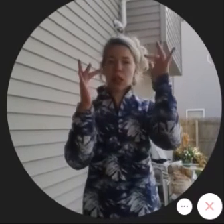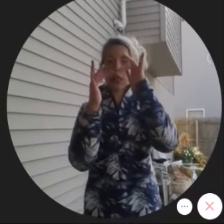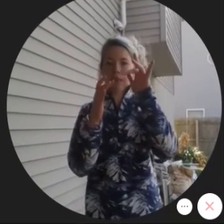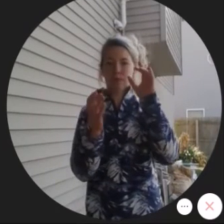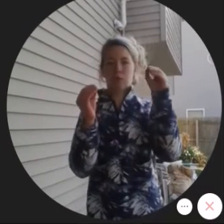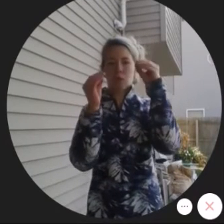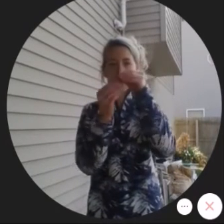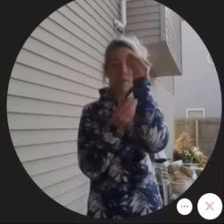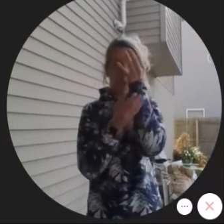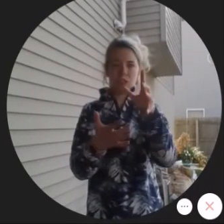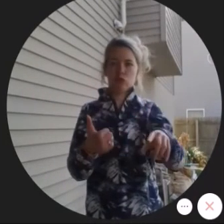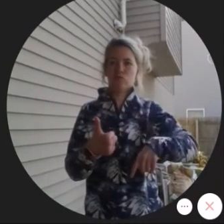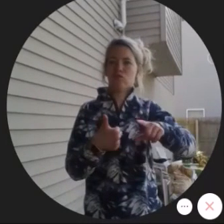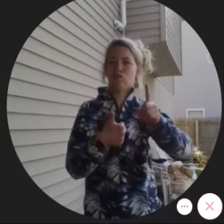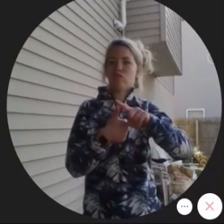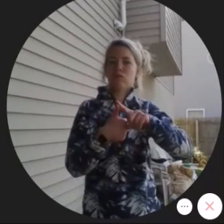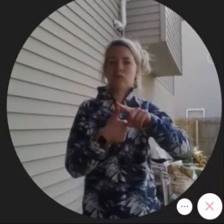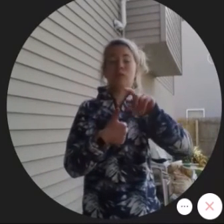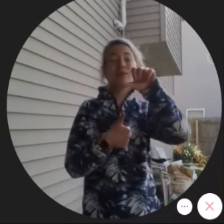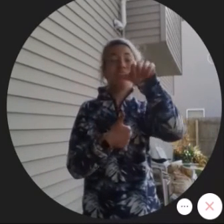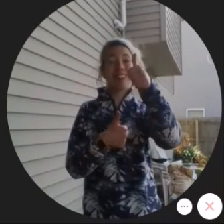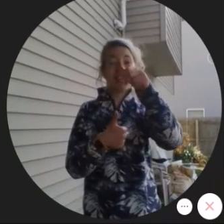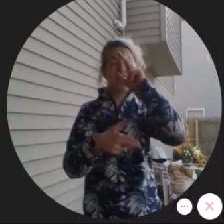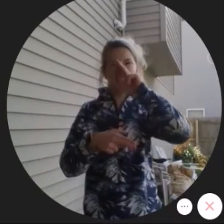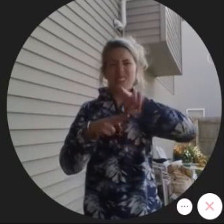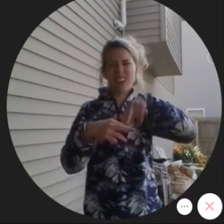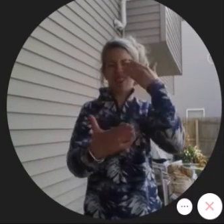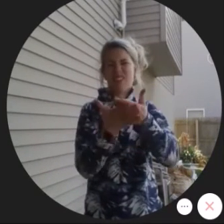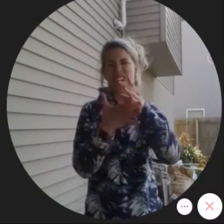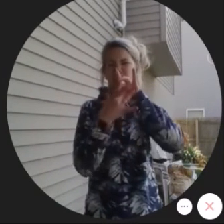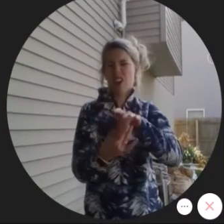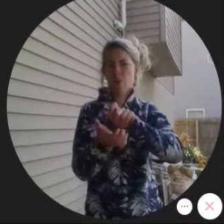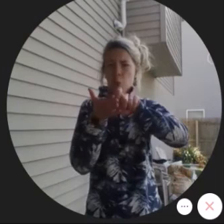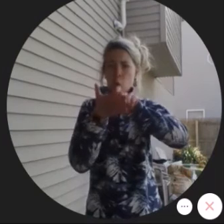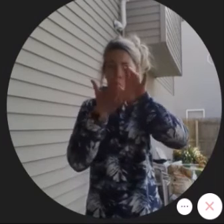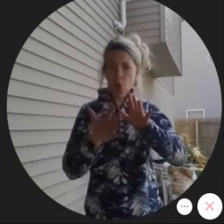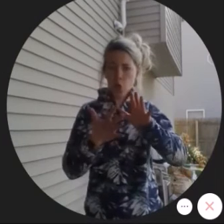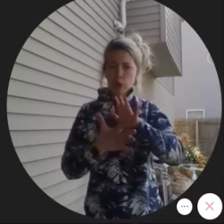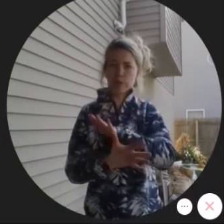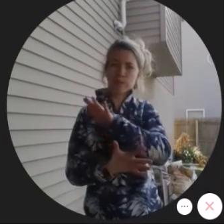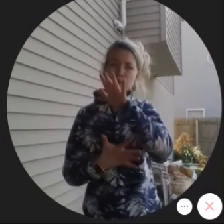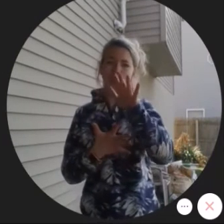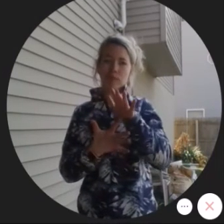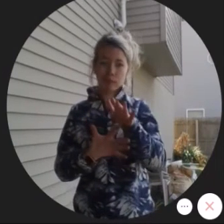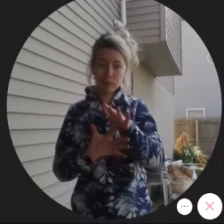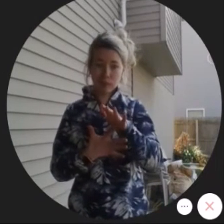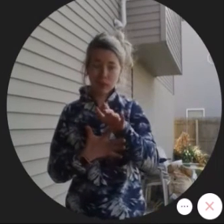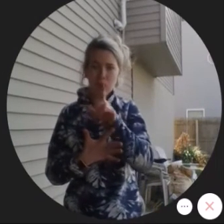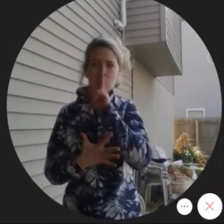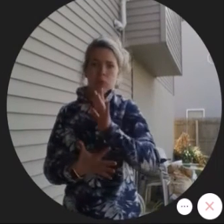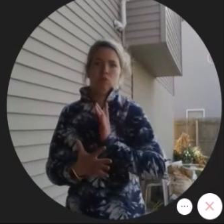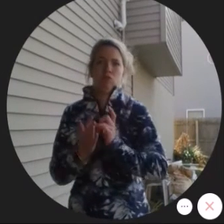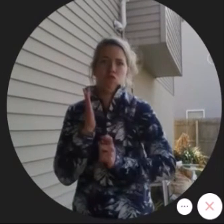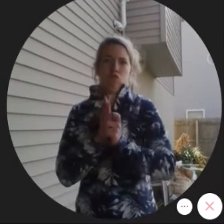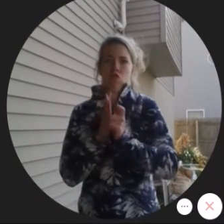So I also provided some fun websites that have more information about it. So you have 10 fun facts about J.K. Rowling.